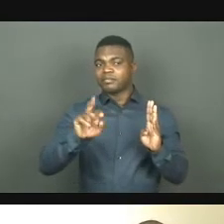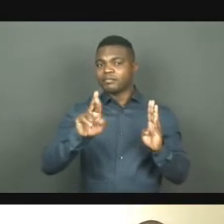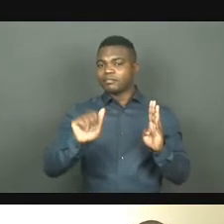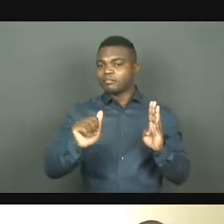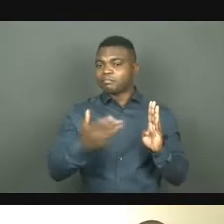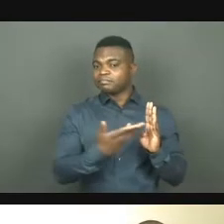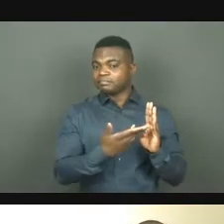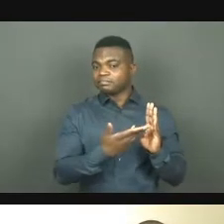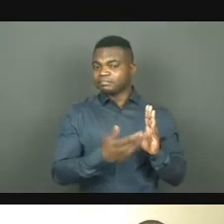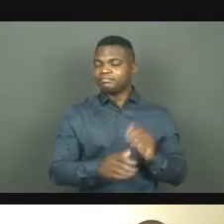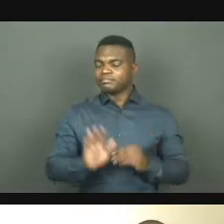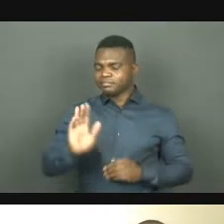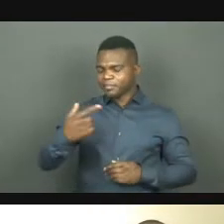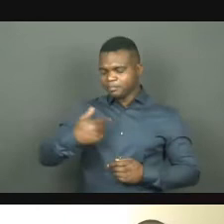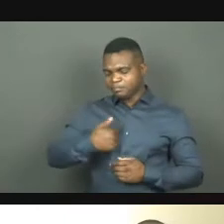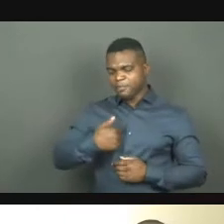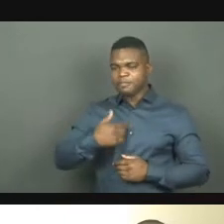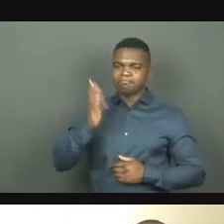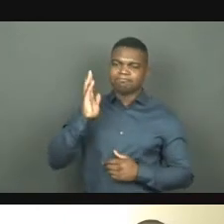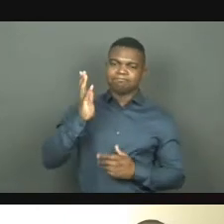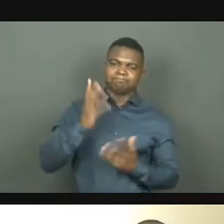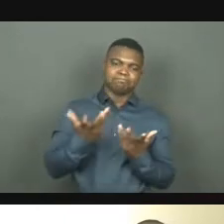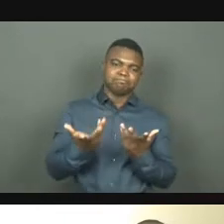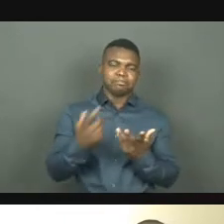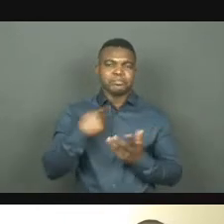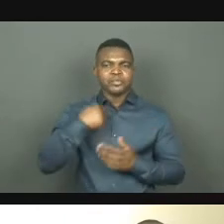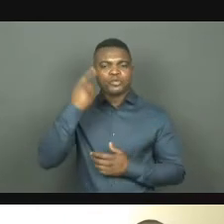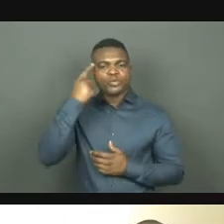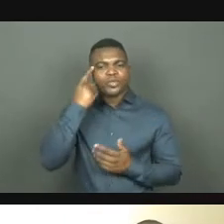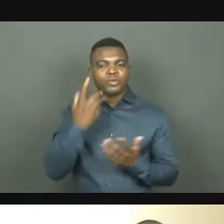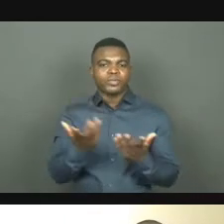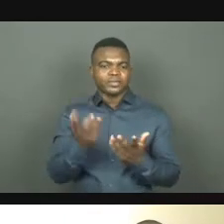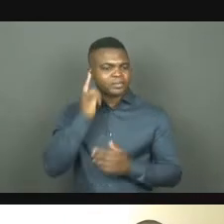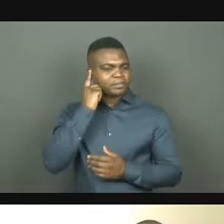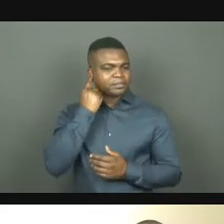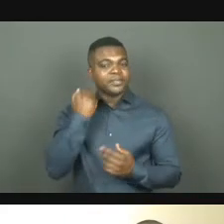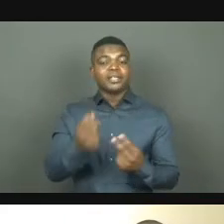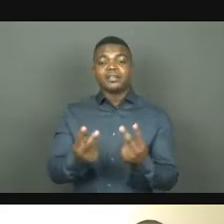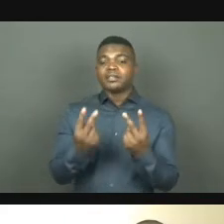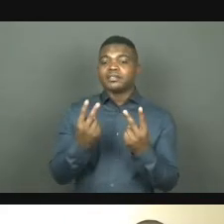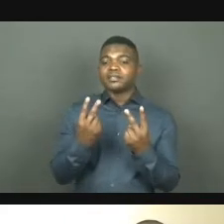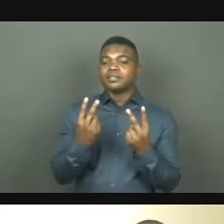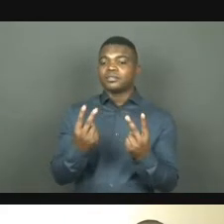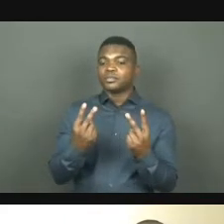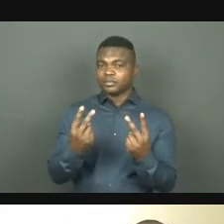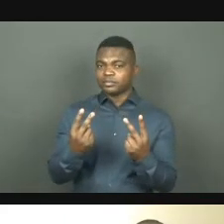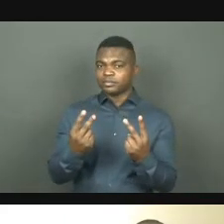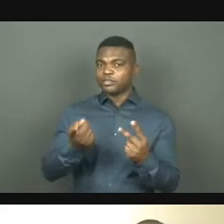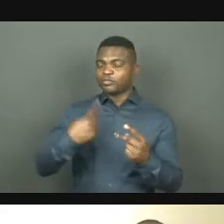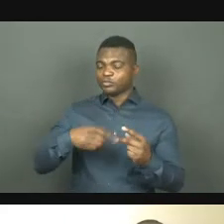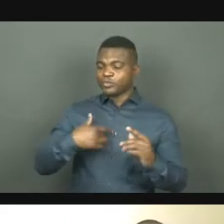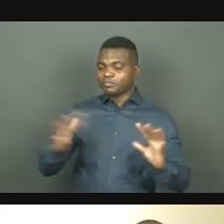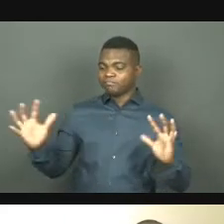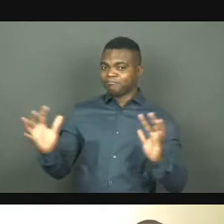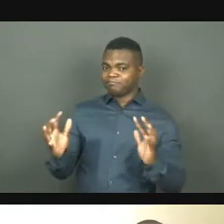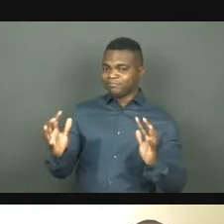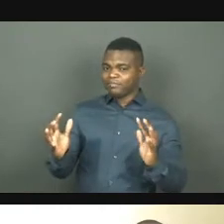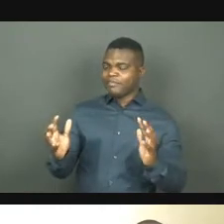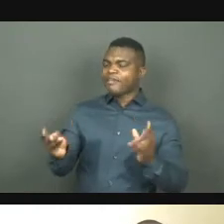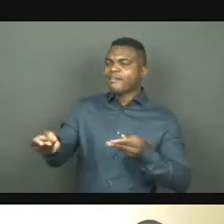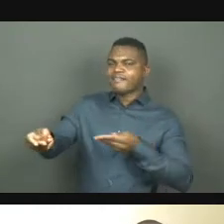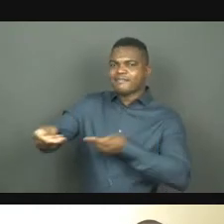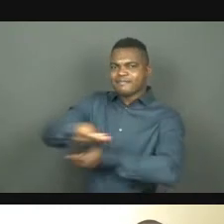from Karen McDonald. Big question, how do we get NGOs to move away from an